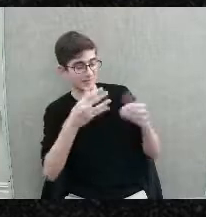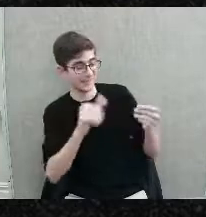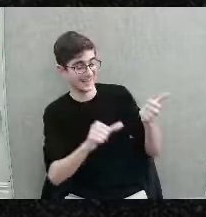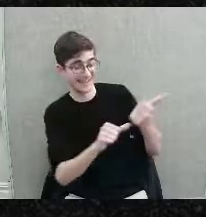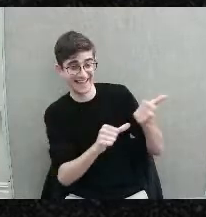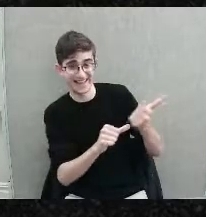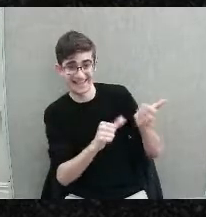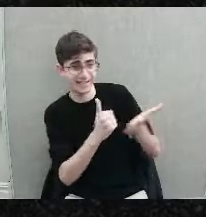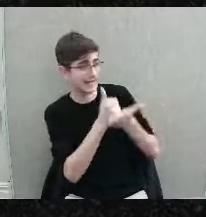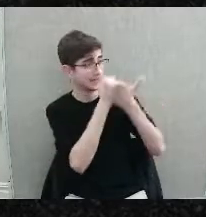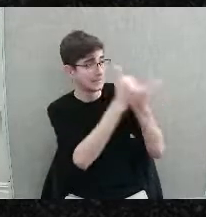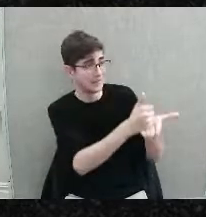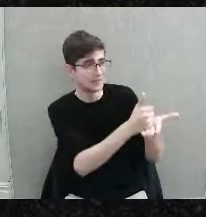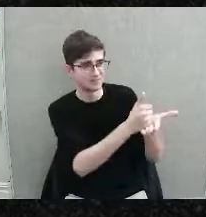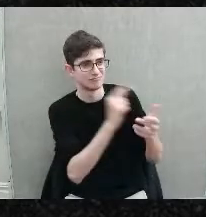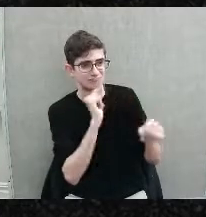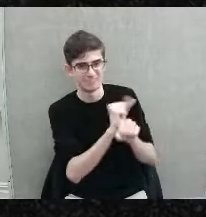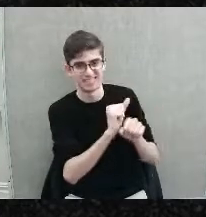further problems.